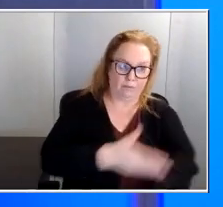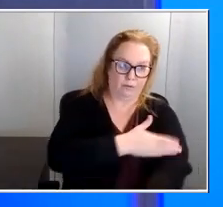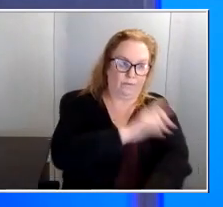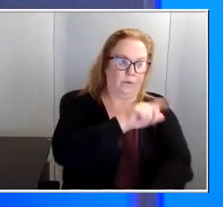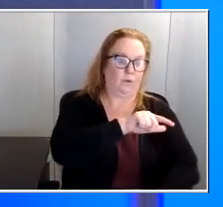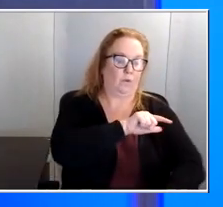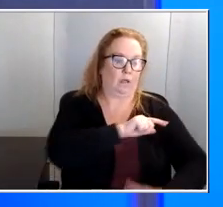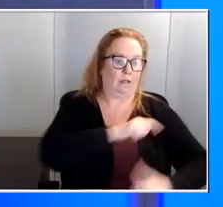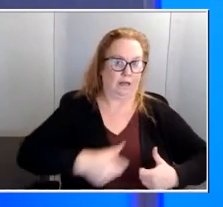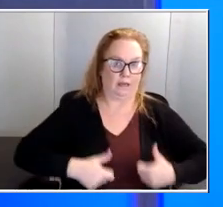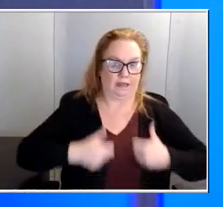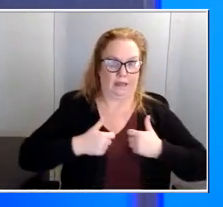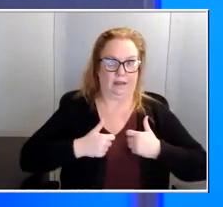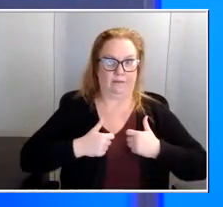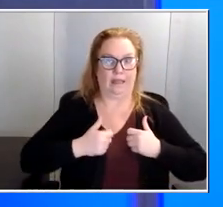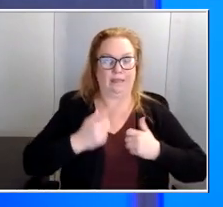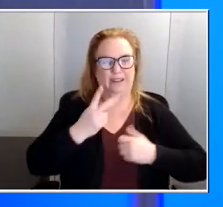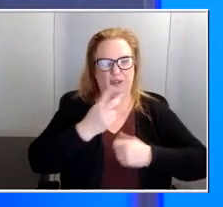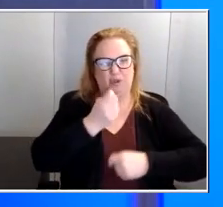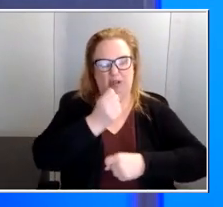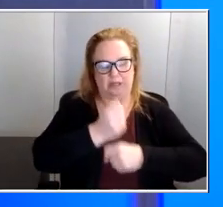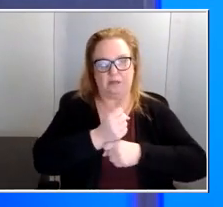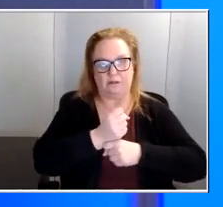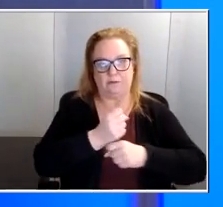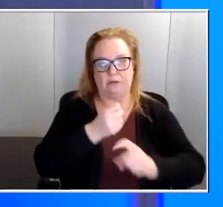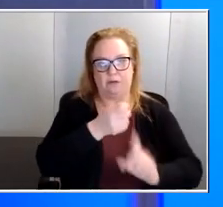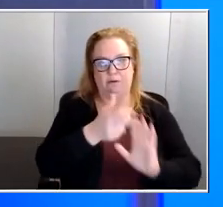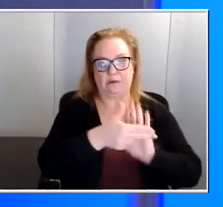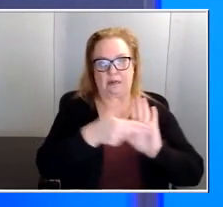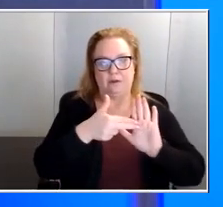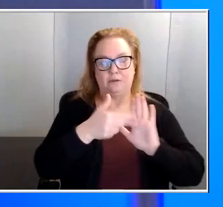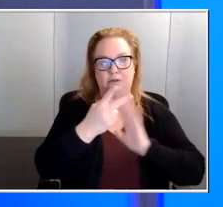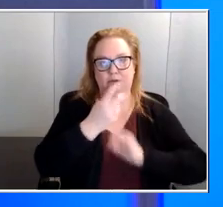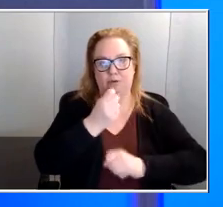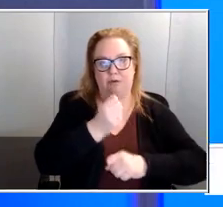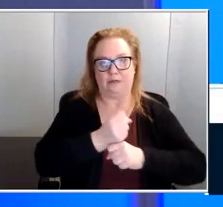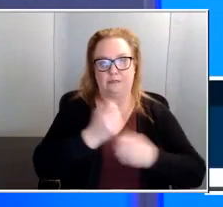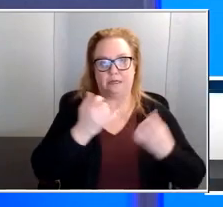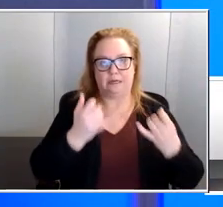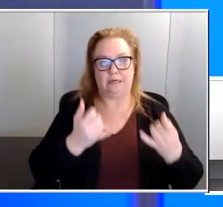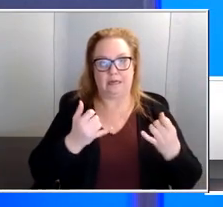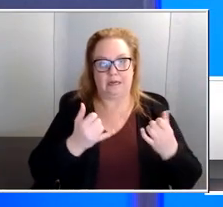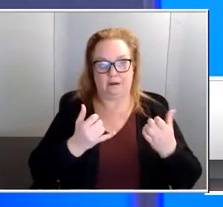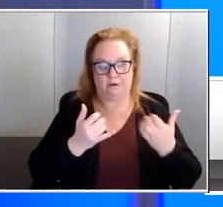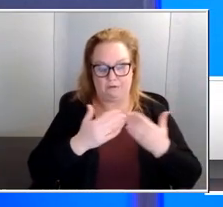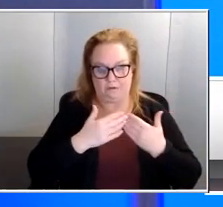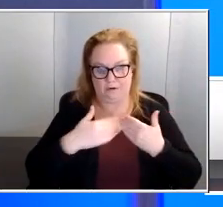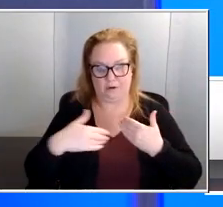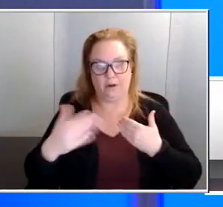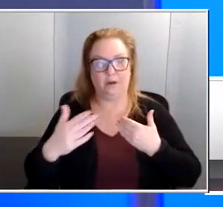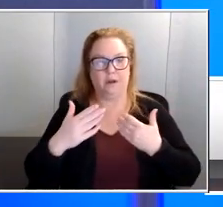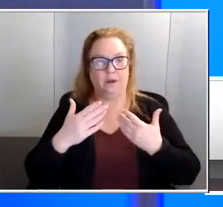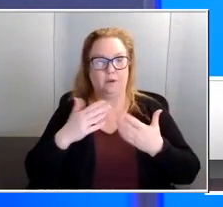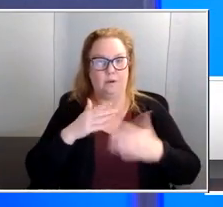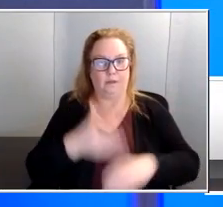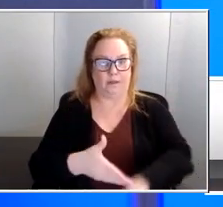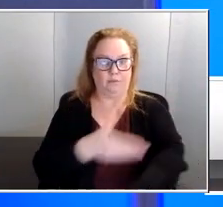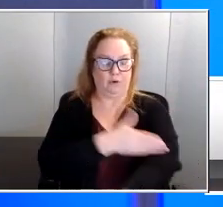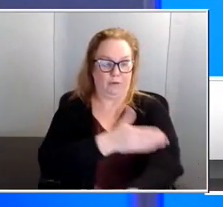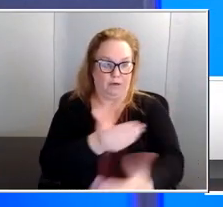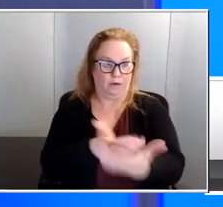survival was 2 years when you were diagnosed with this disease. Now, race forward with strategies like new